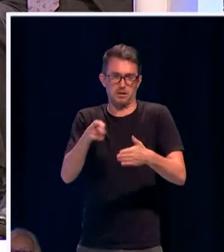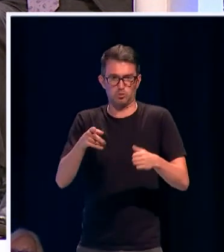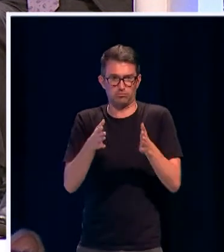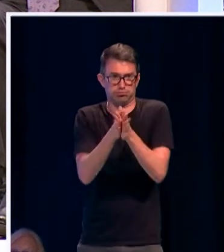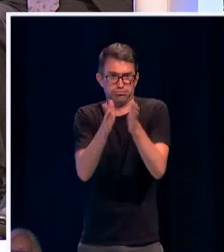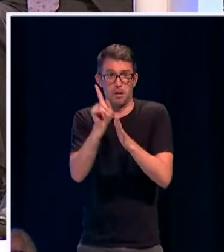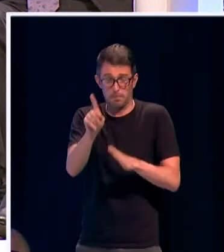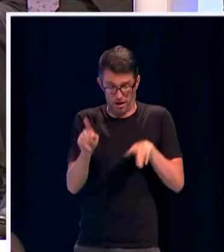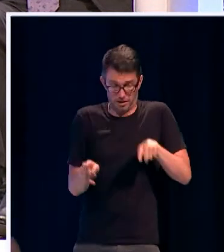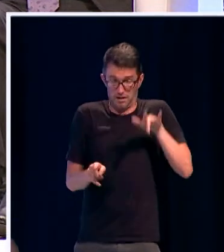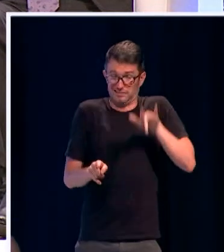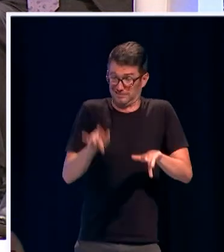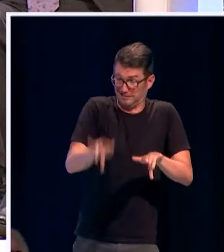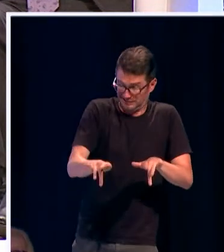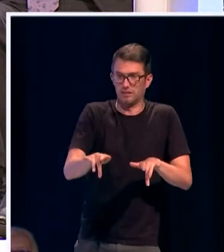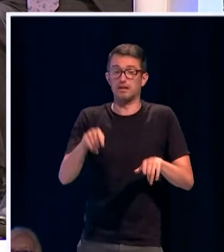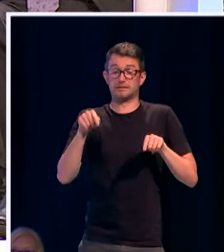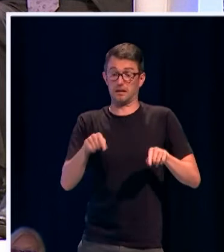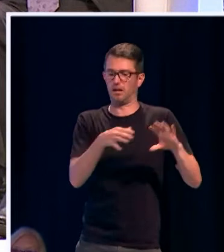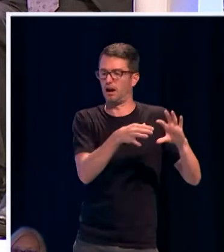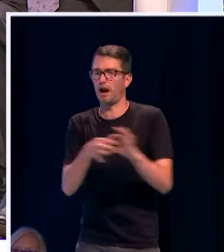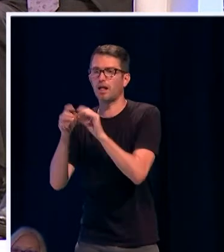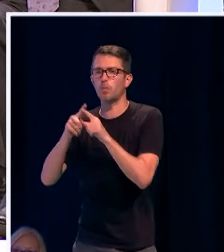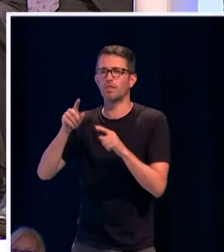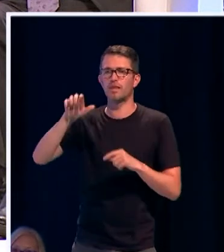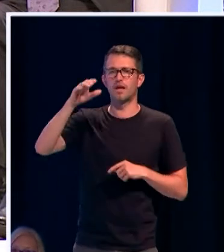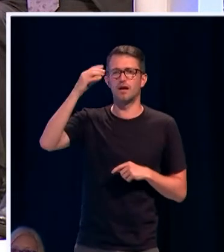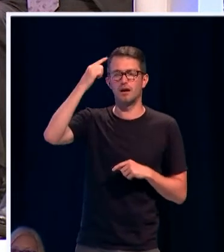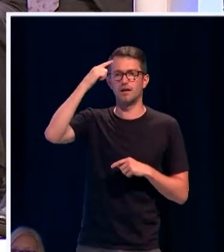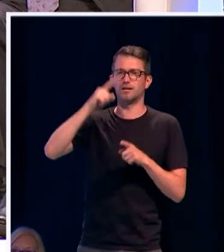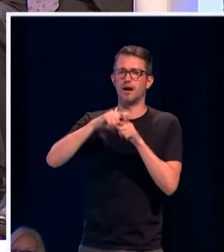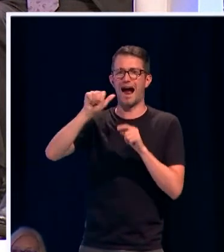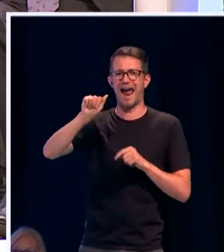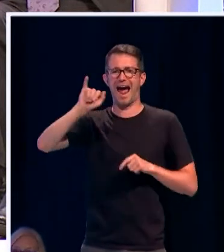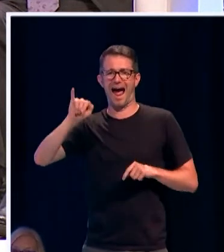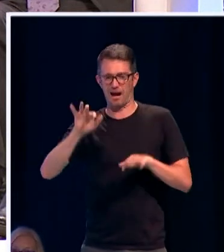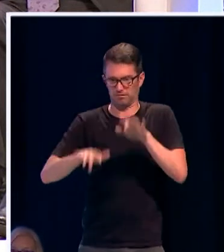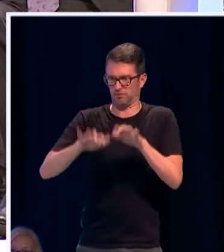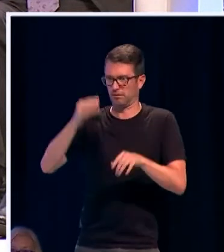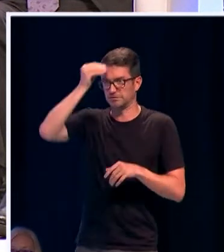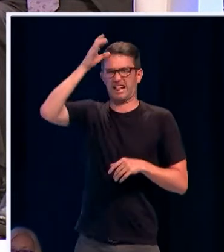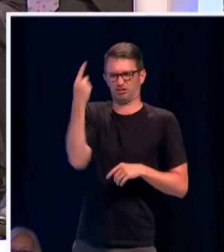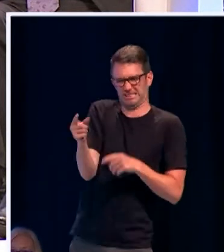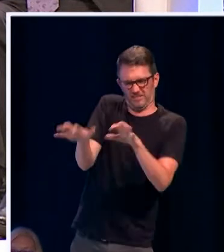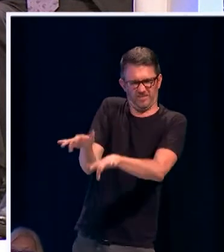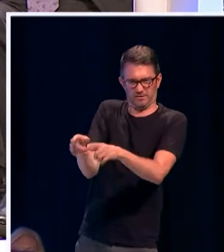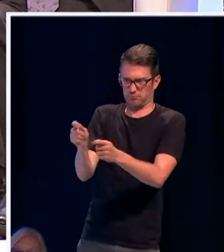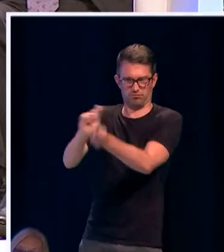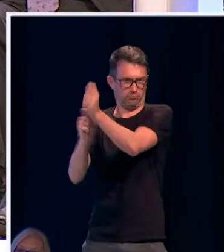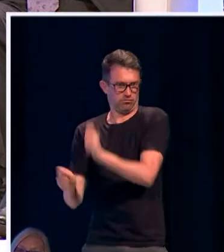that process of designing in increasing amounts of accessibility into the product. The other thing would just be that basic thing of coding,